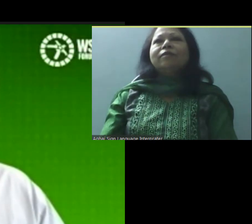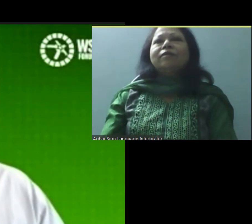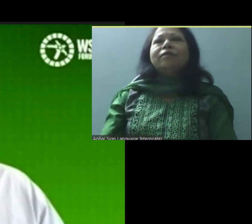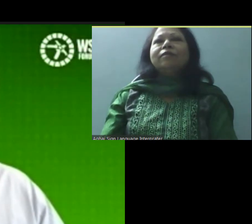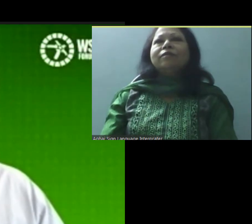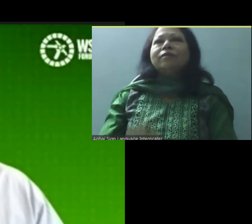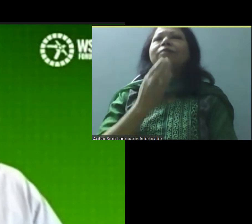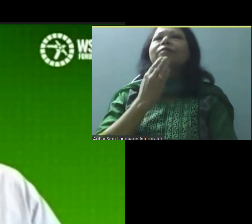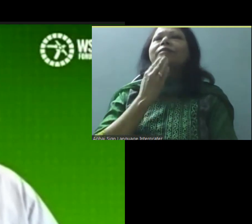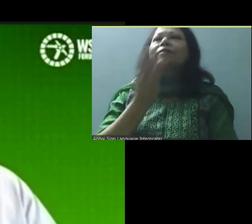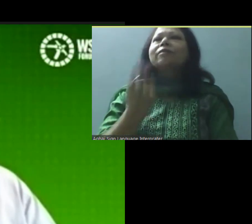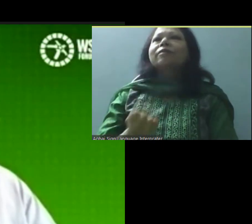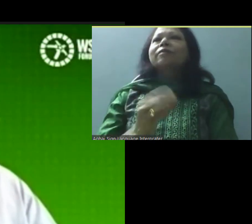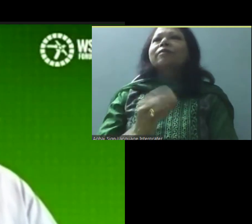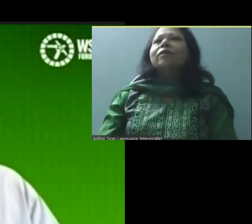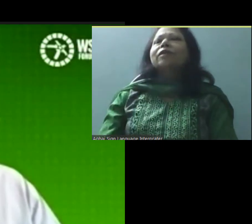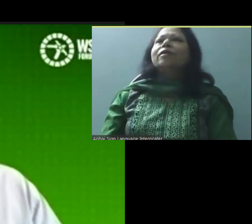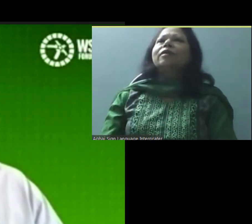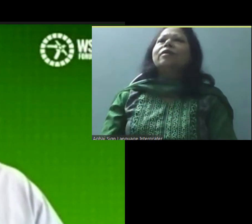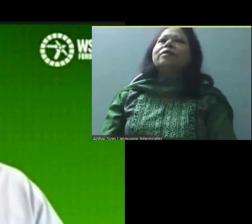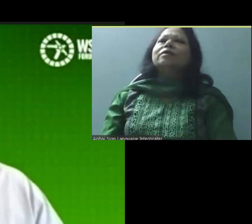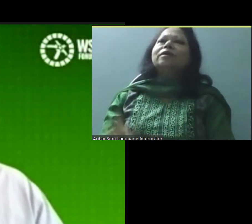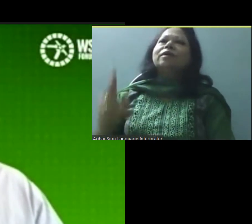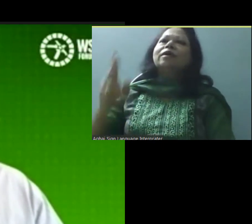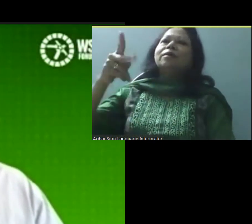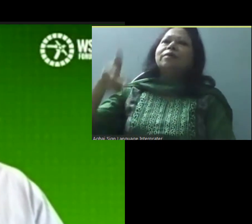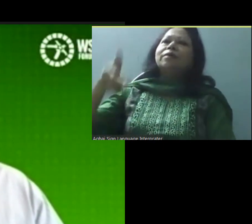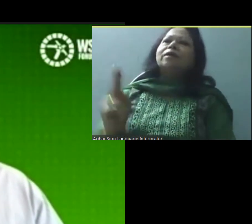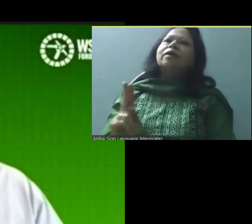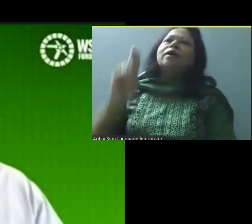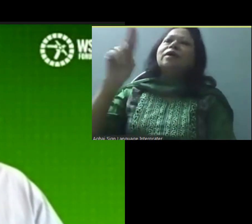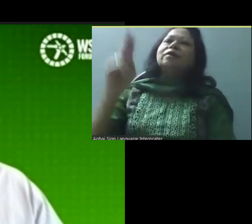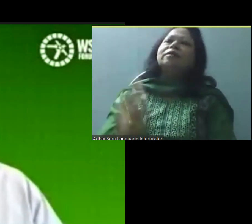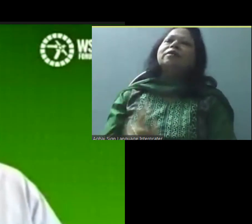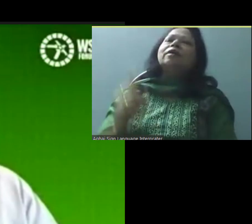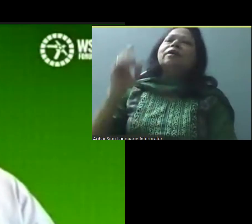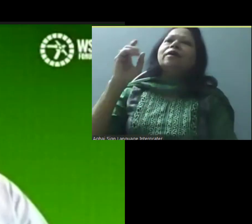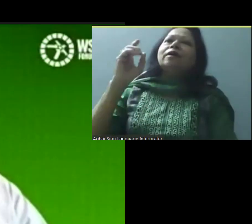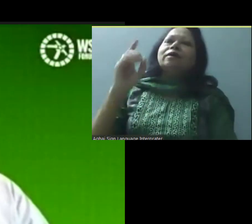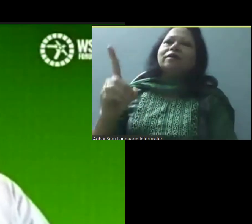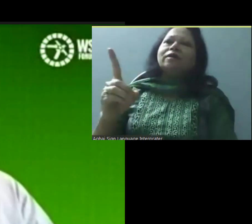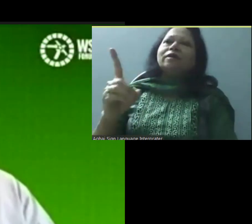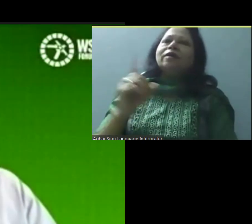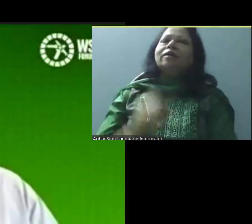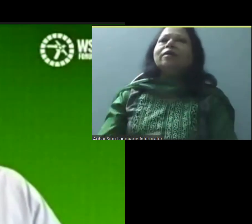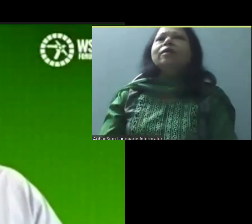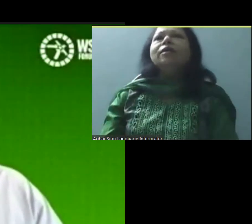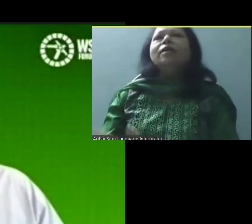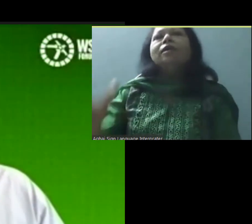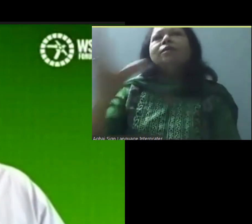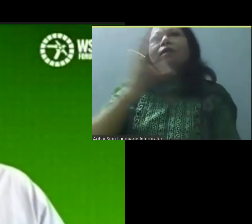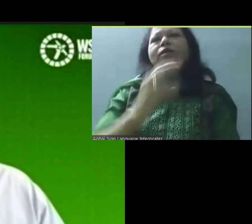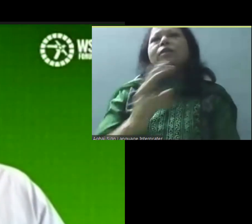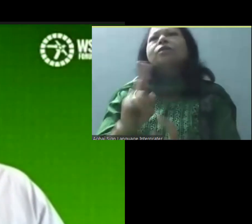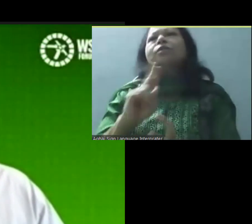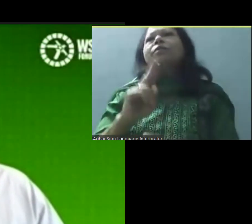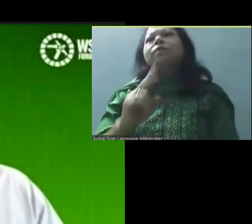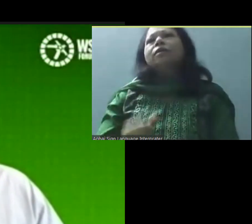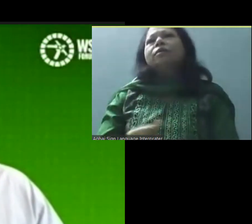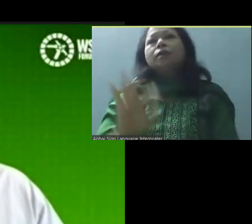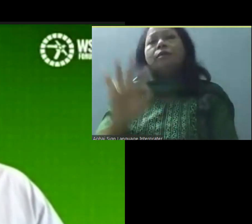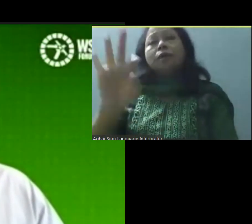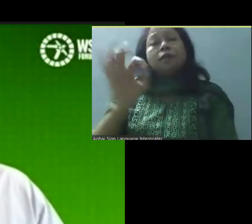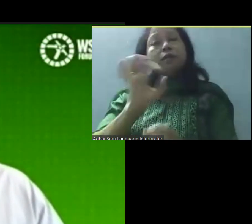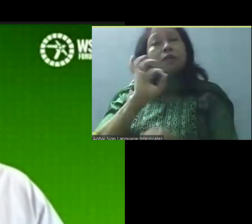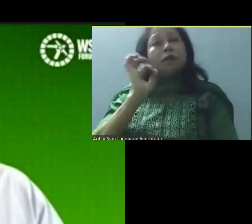Thank you very much, Dr. Akbar. So as you said that there are a few other panelists who have to talk about specifically